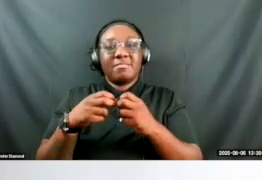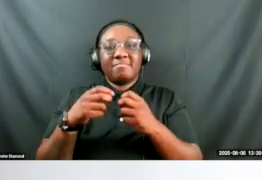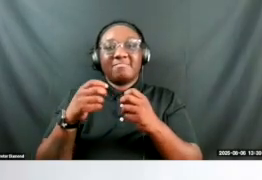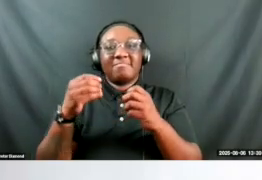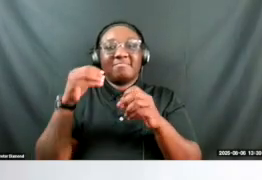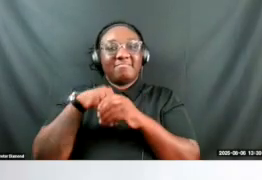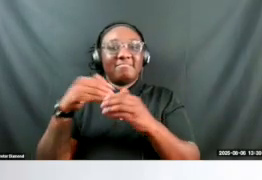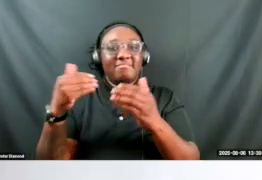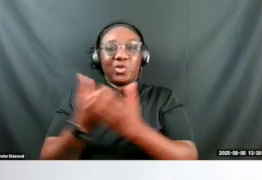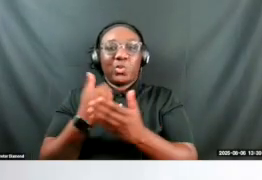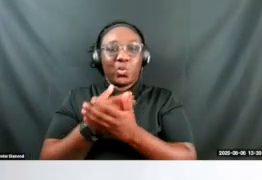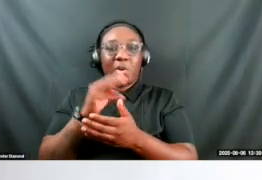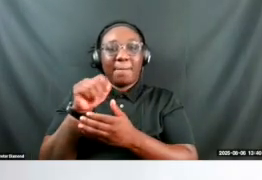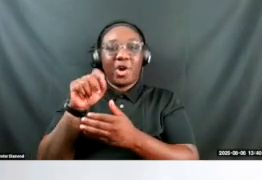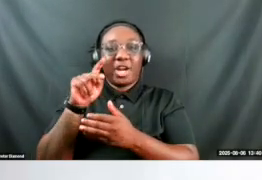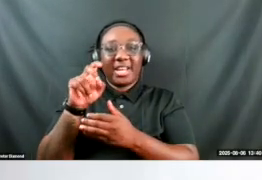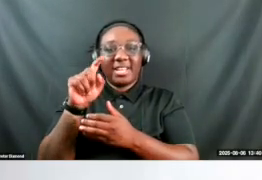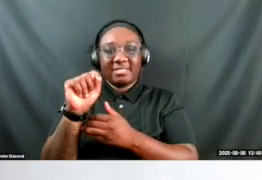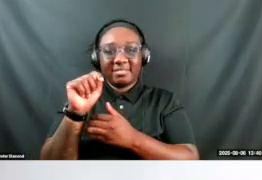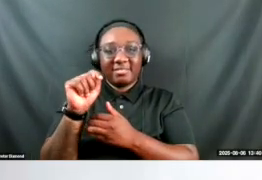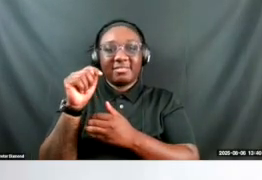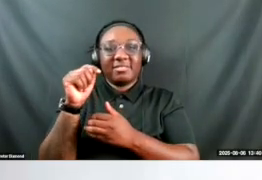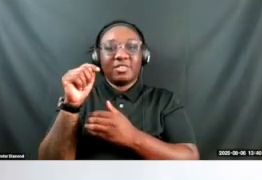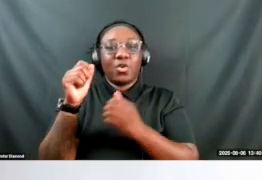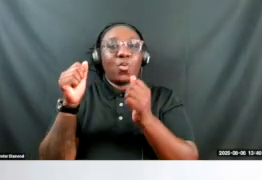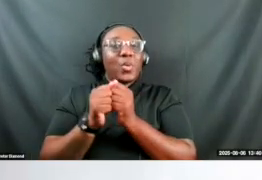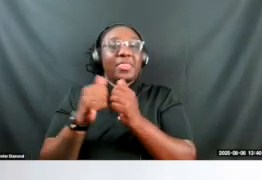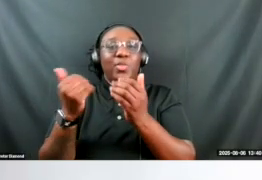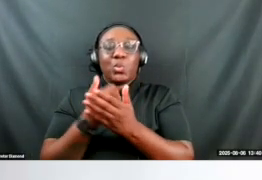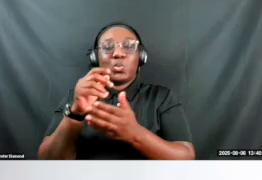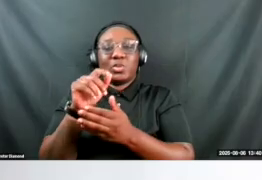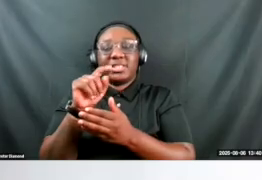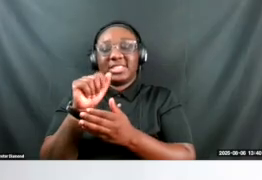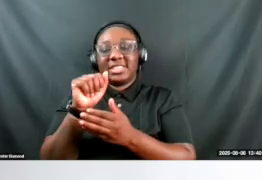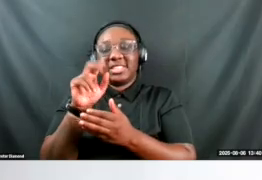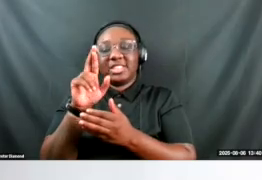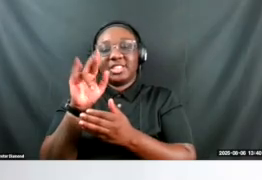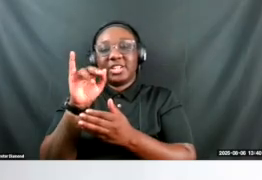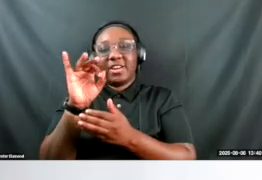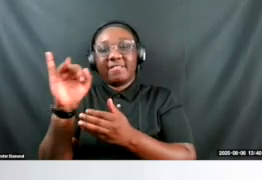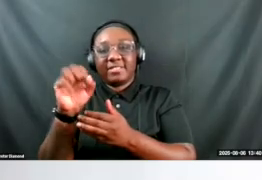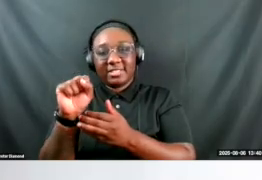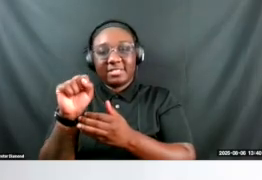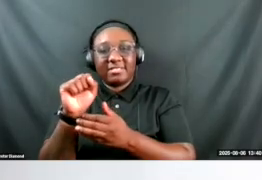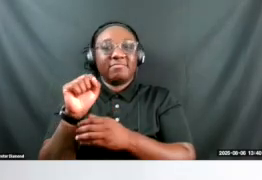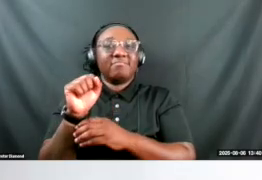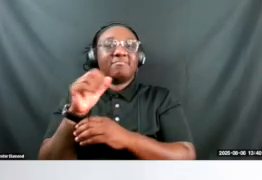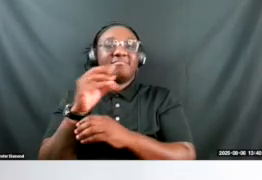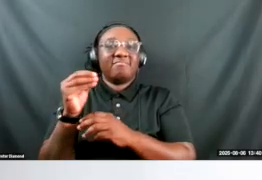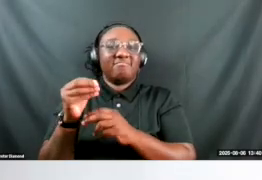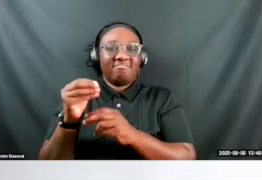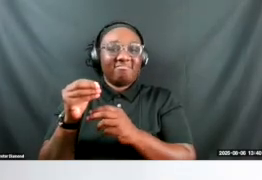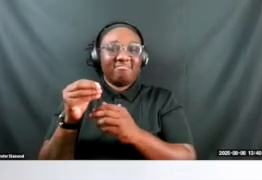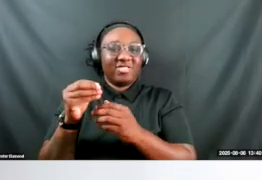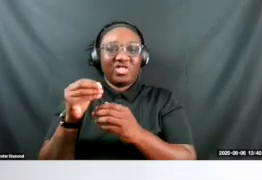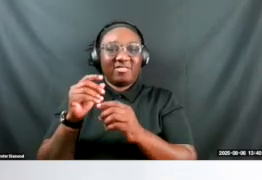price increases. So for next steps, CARB staff would like to do more research and compare data on